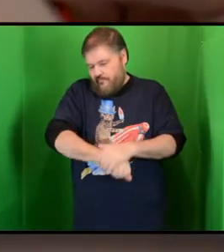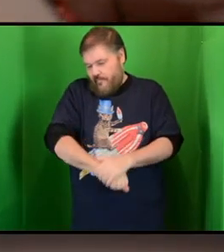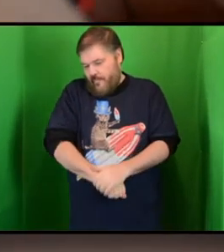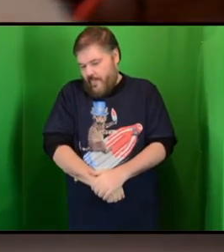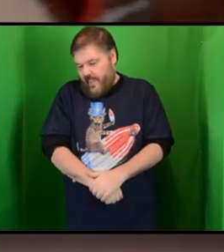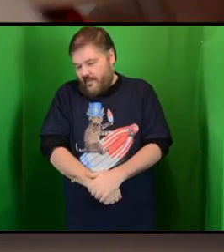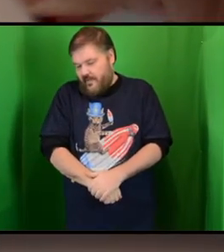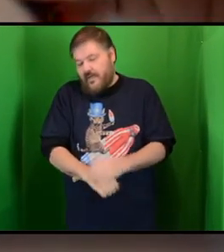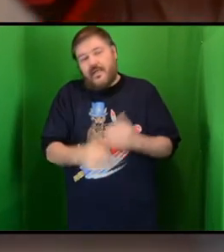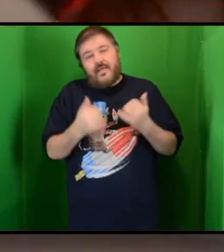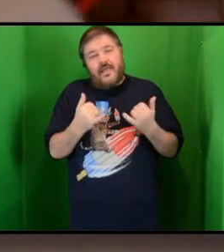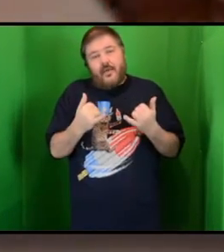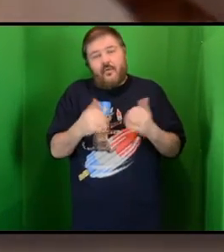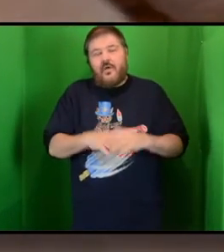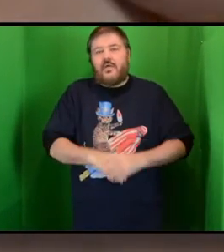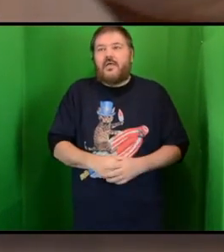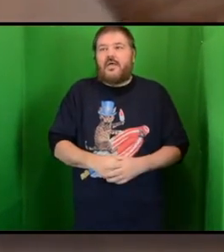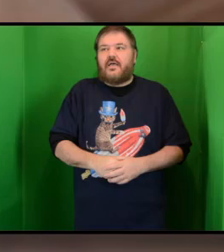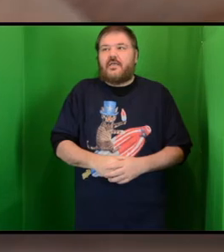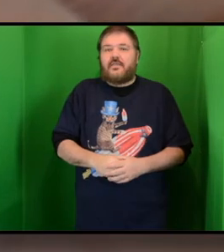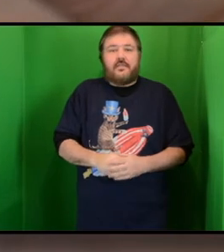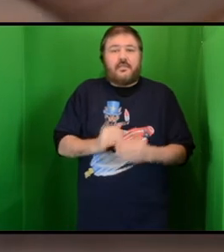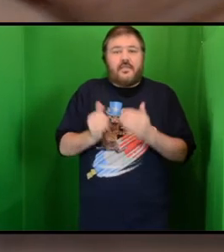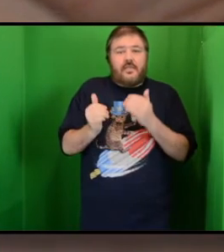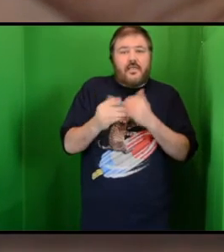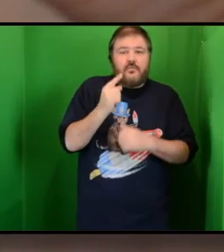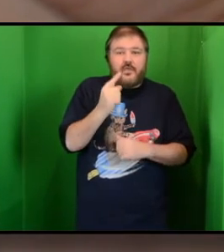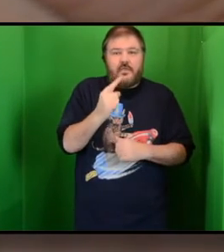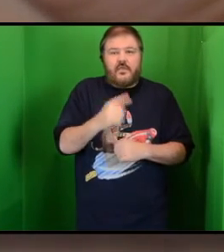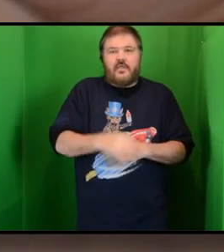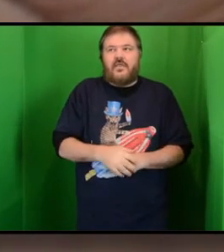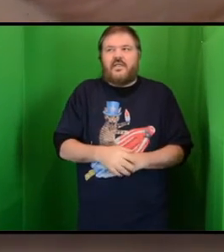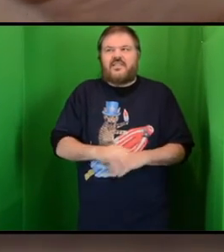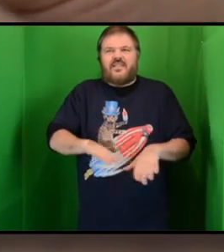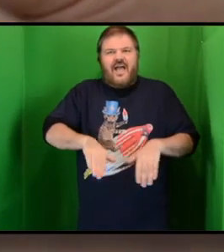actually has some good, strong